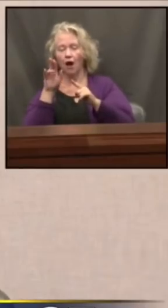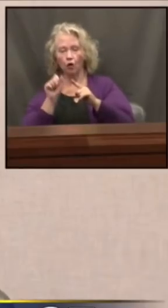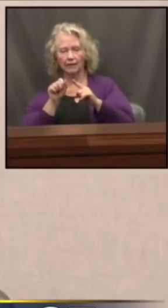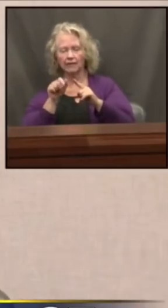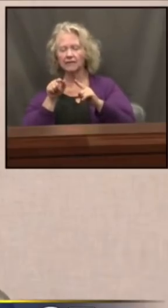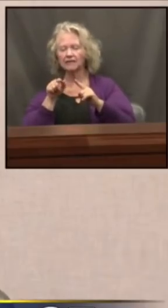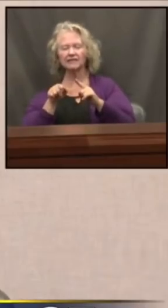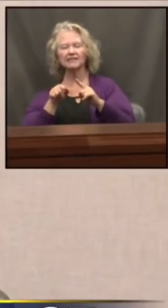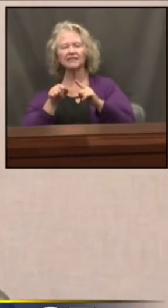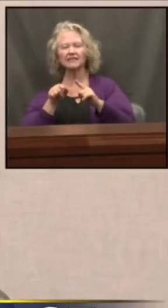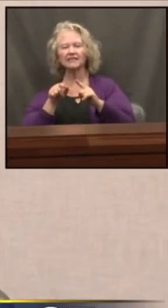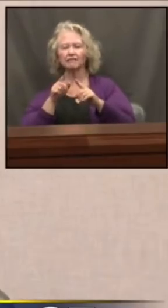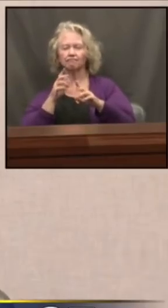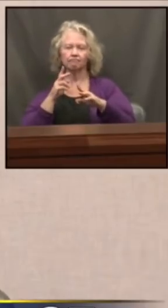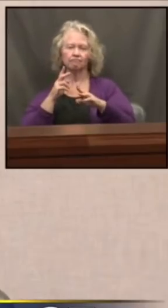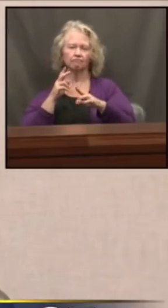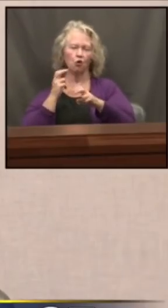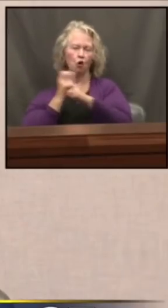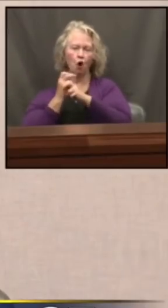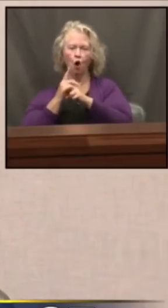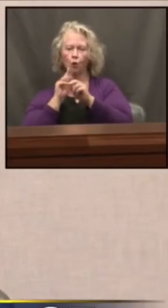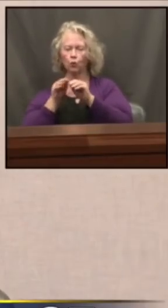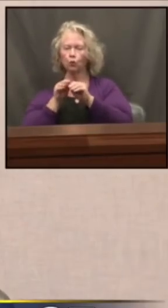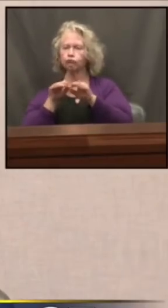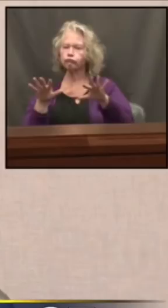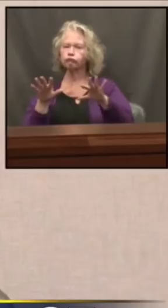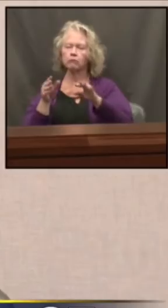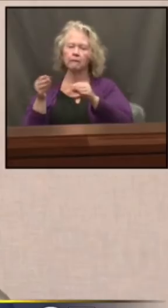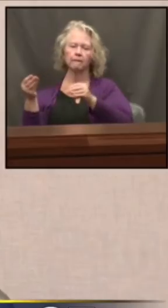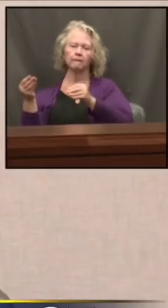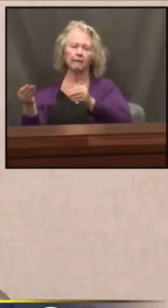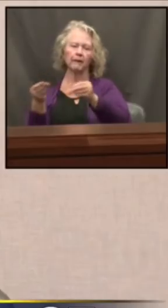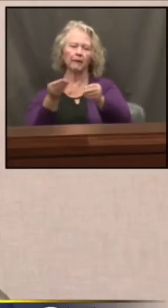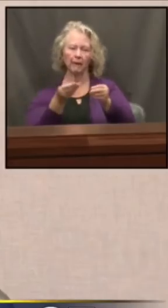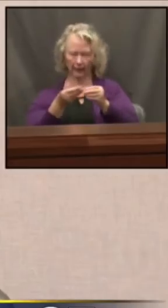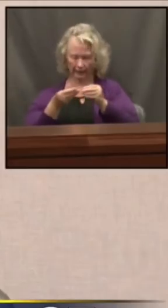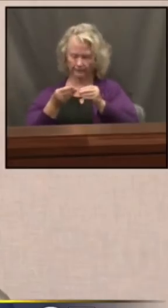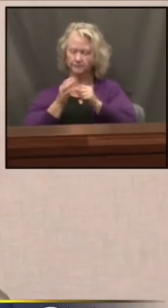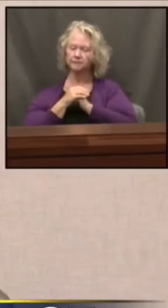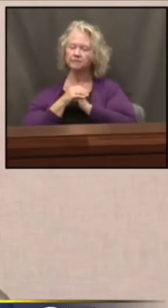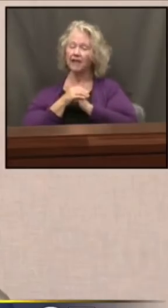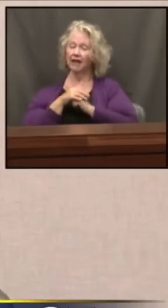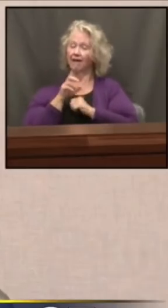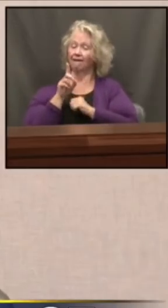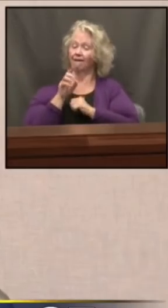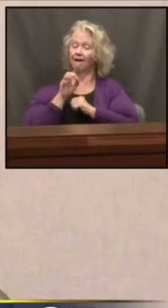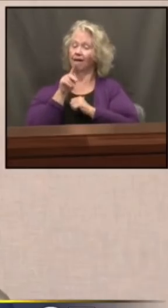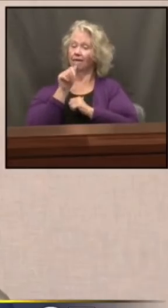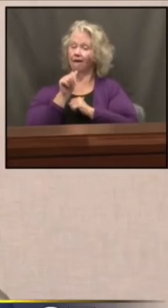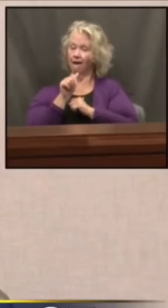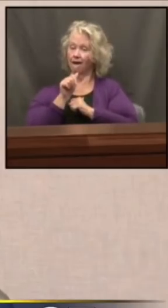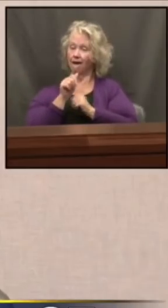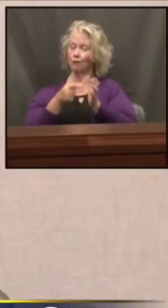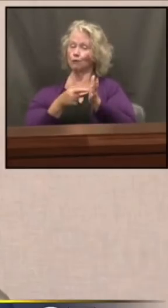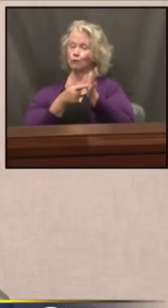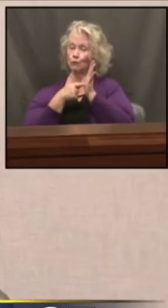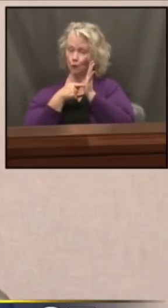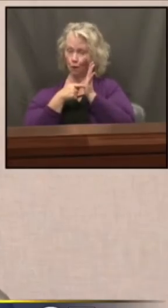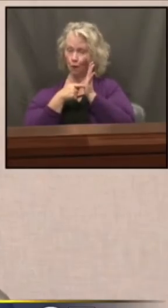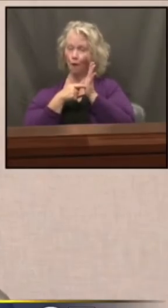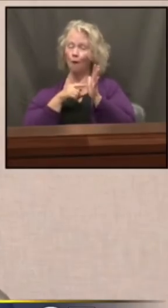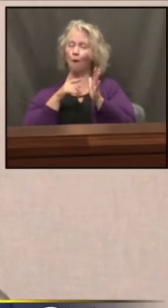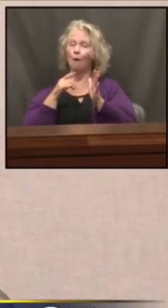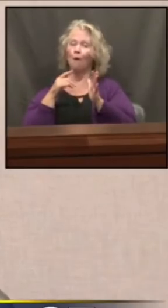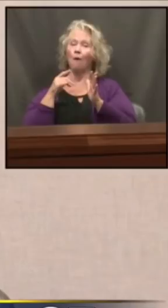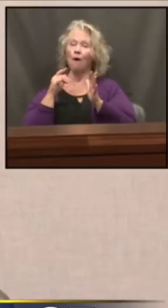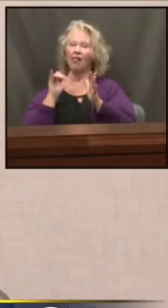enough opportunity to go from one host to the next. And I think what the Delta variant showed us is that our need